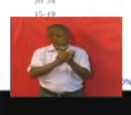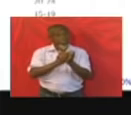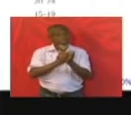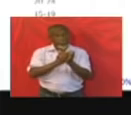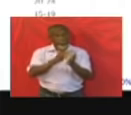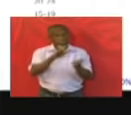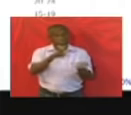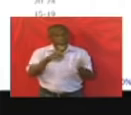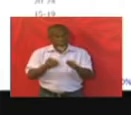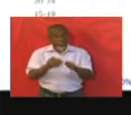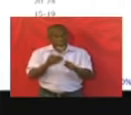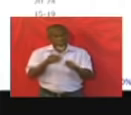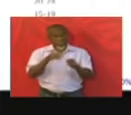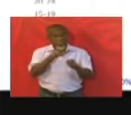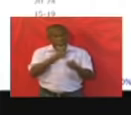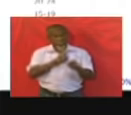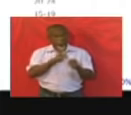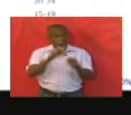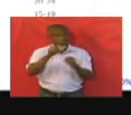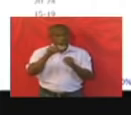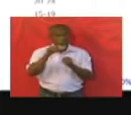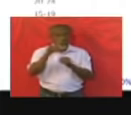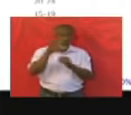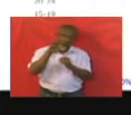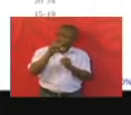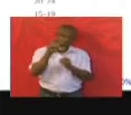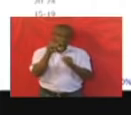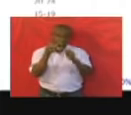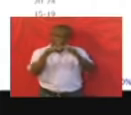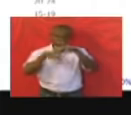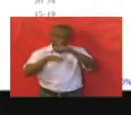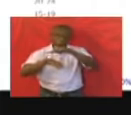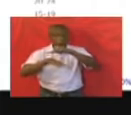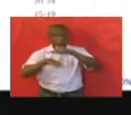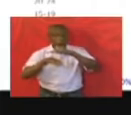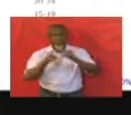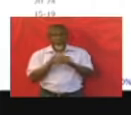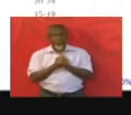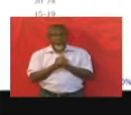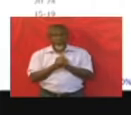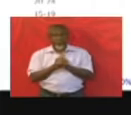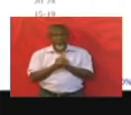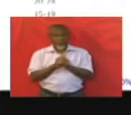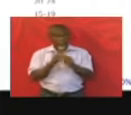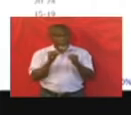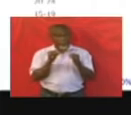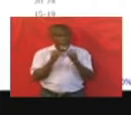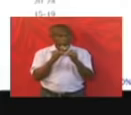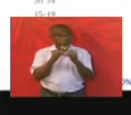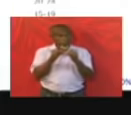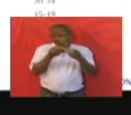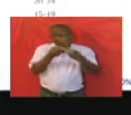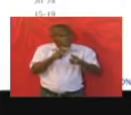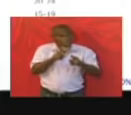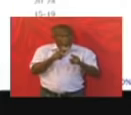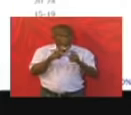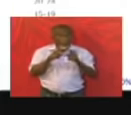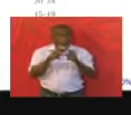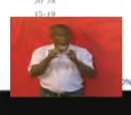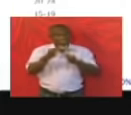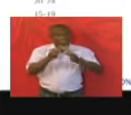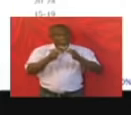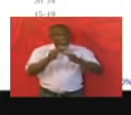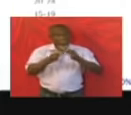well. And we remind the population that one of the factors that really influences that outcome is the presence